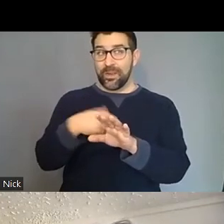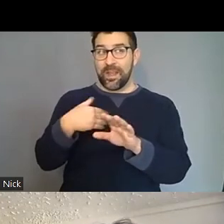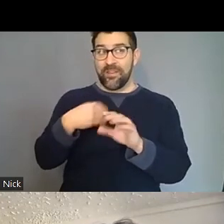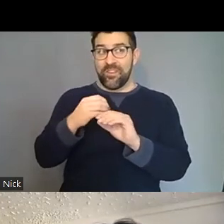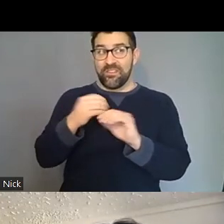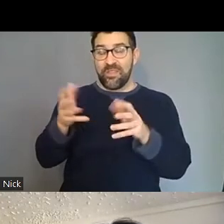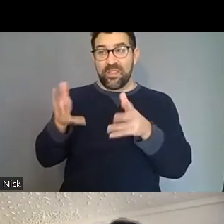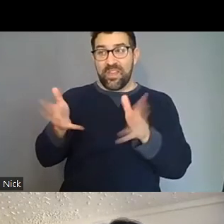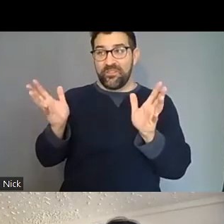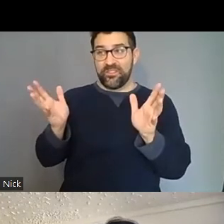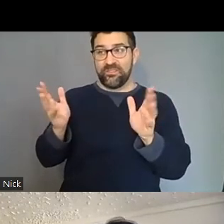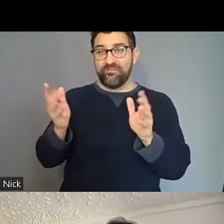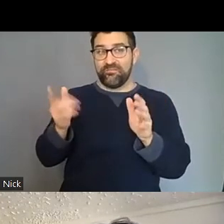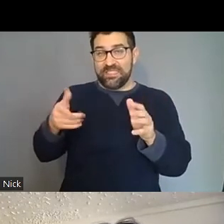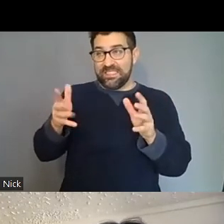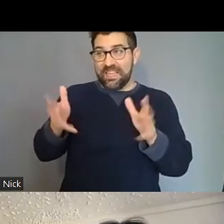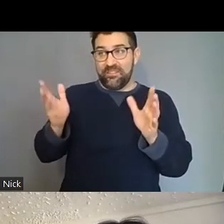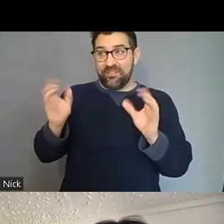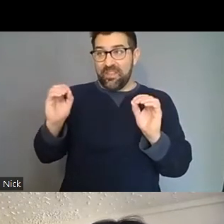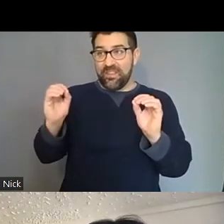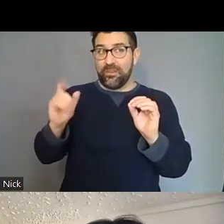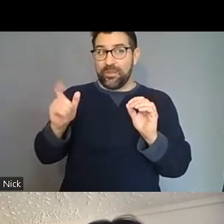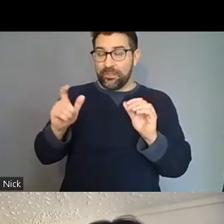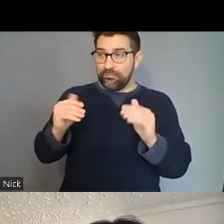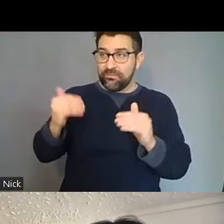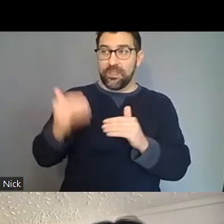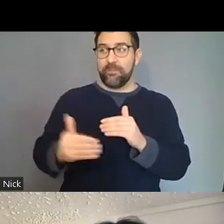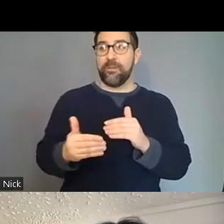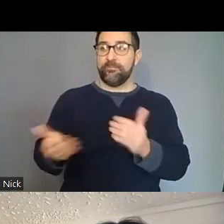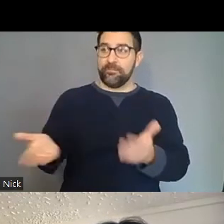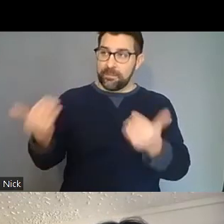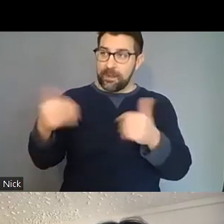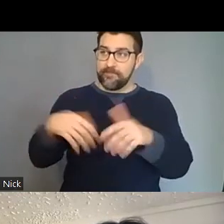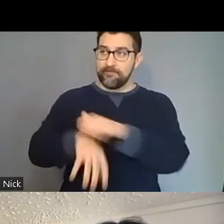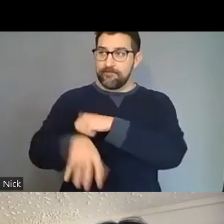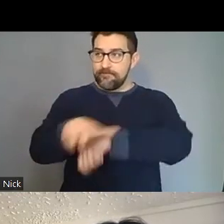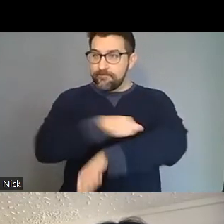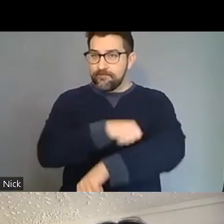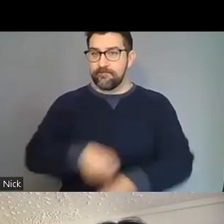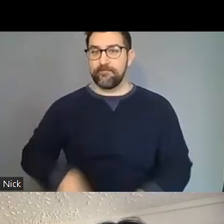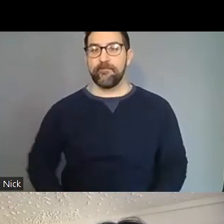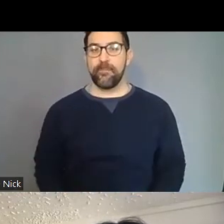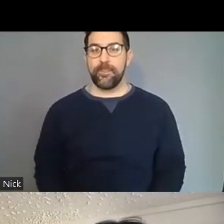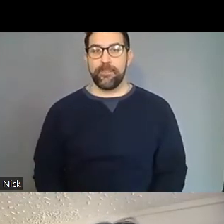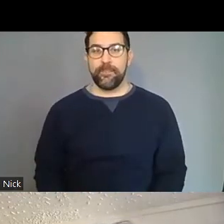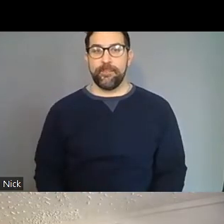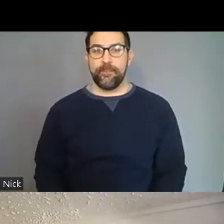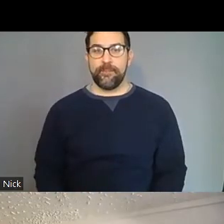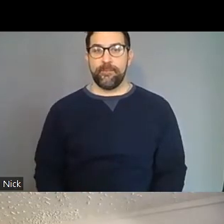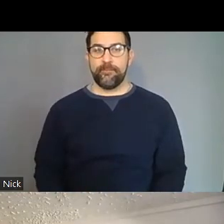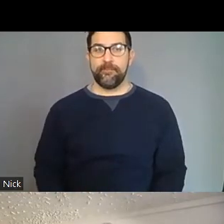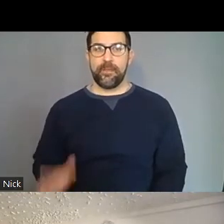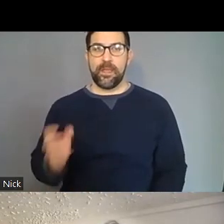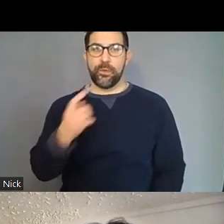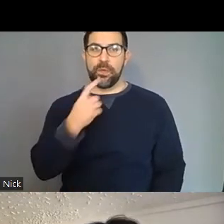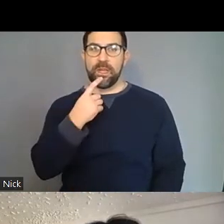lose. We just have to take that step forward, right? And I like to say that it